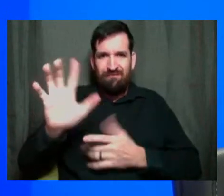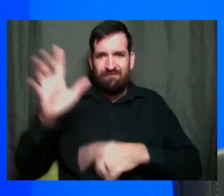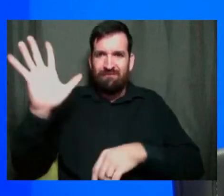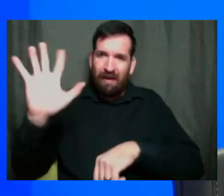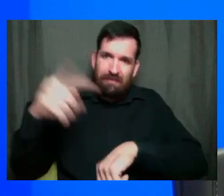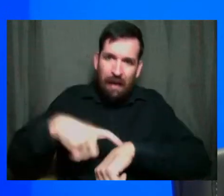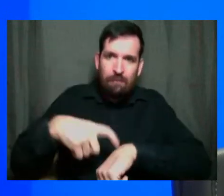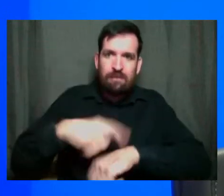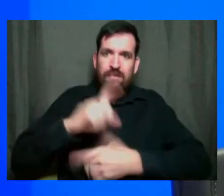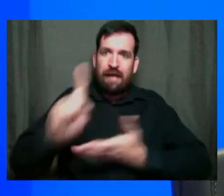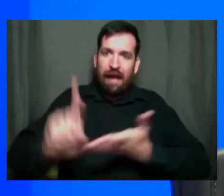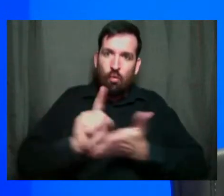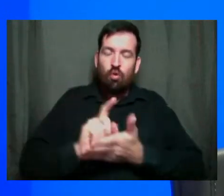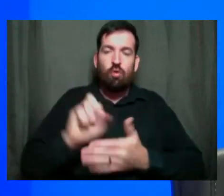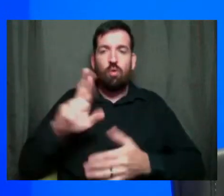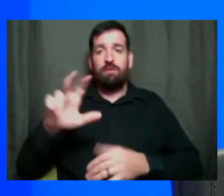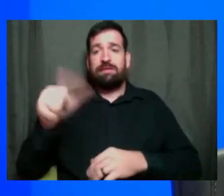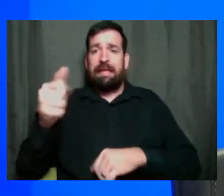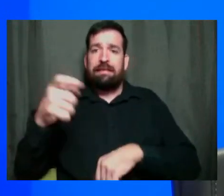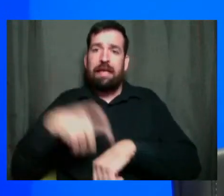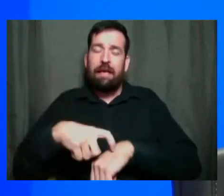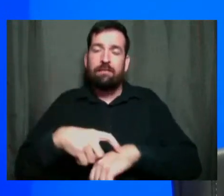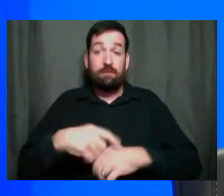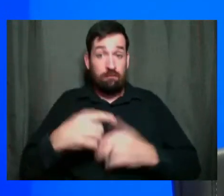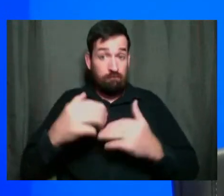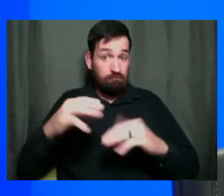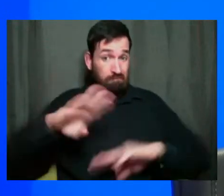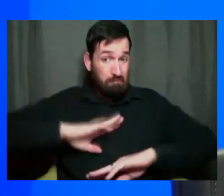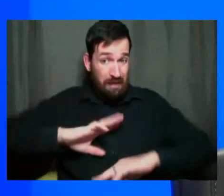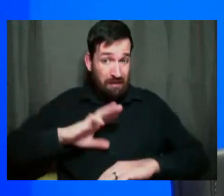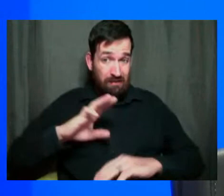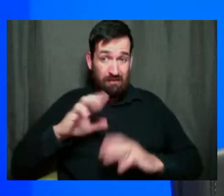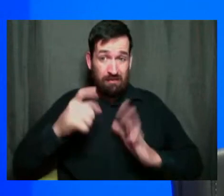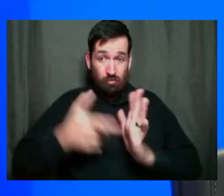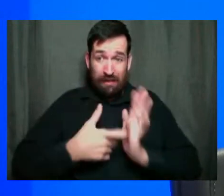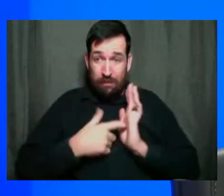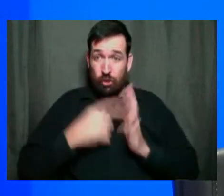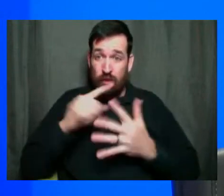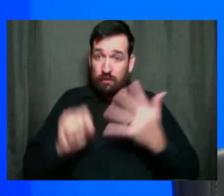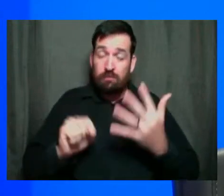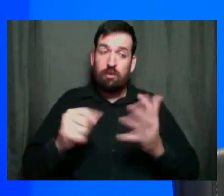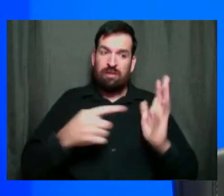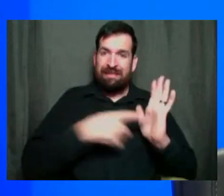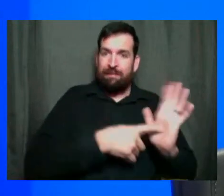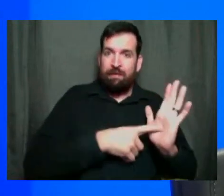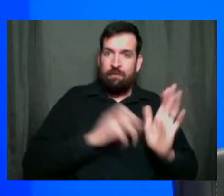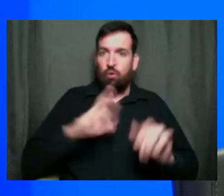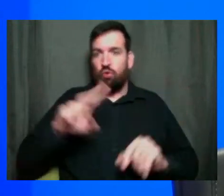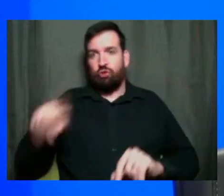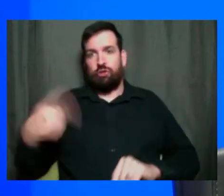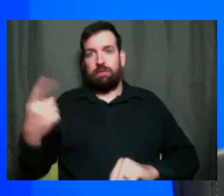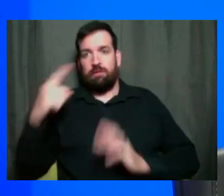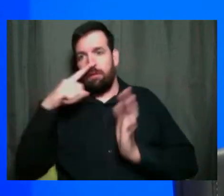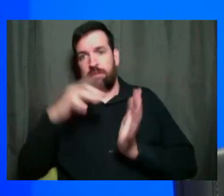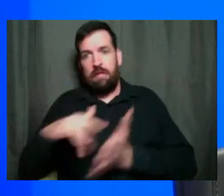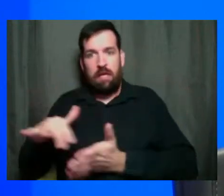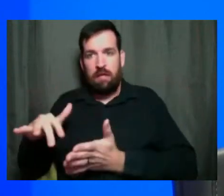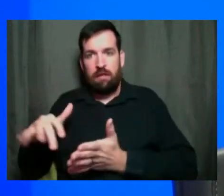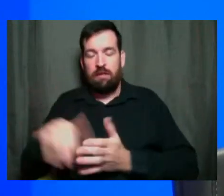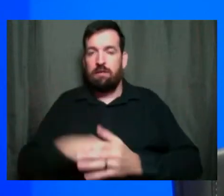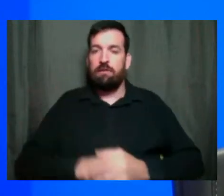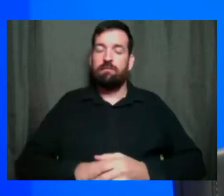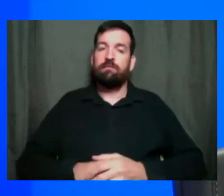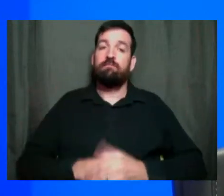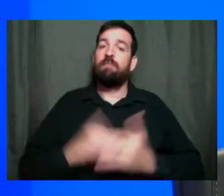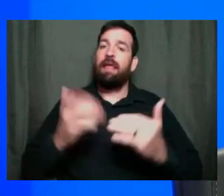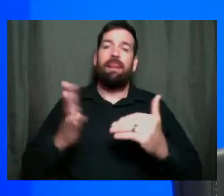that really meet criteria for apnea? So it depends whether you combine symptoms with it versus just the study that shows you have apnea. At least